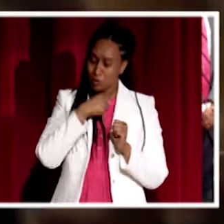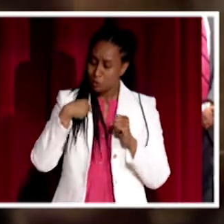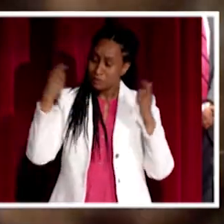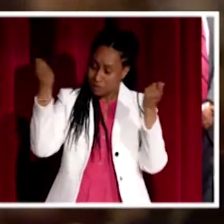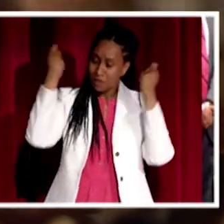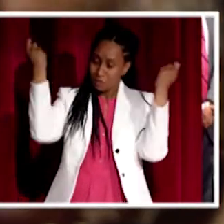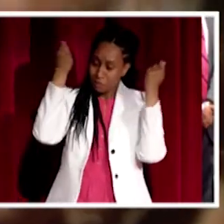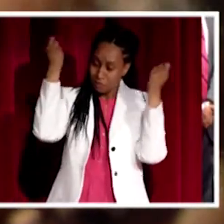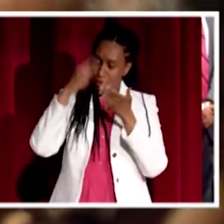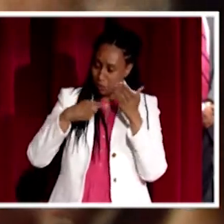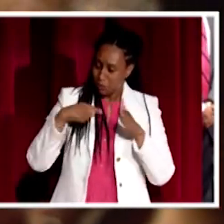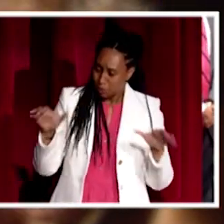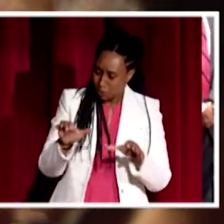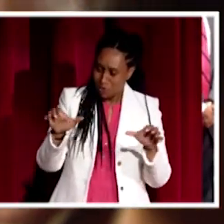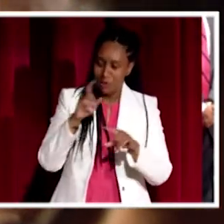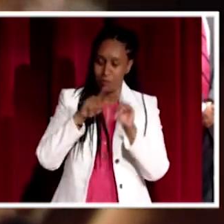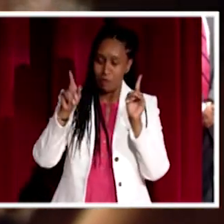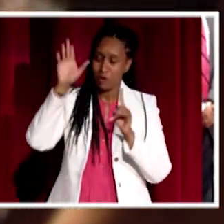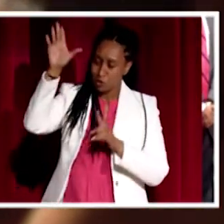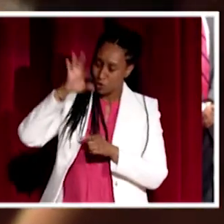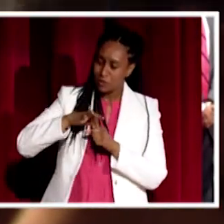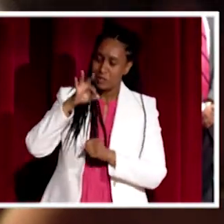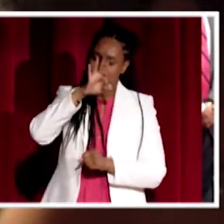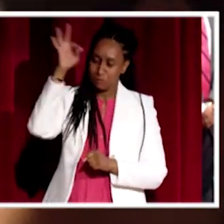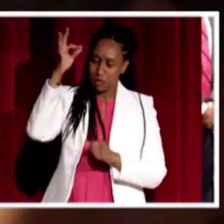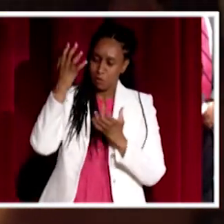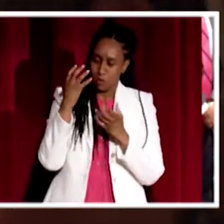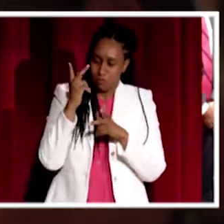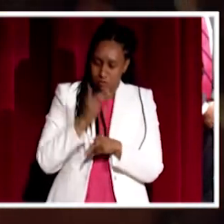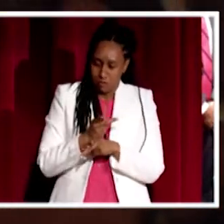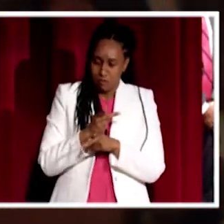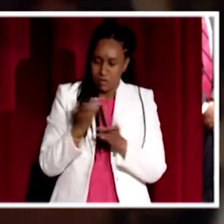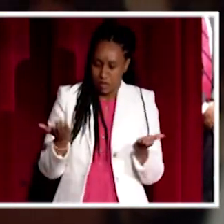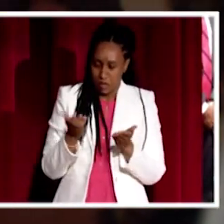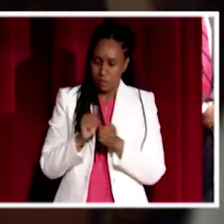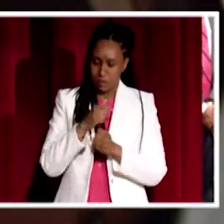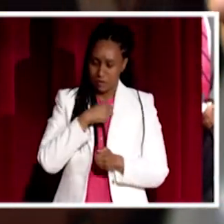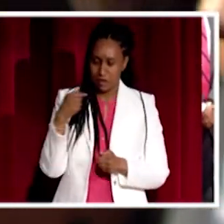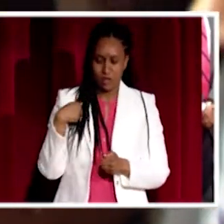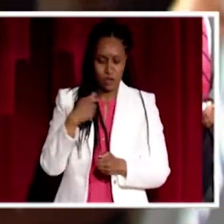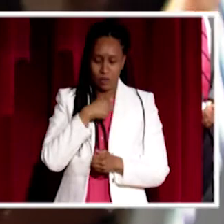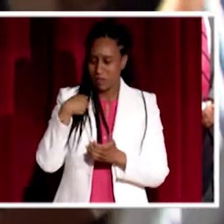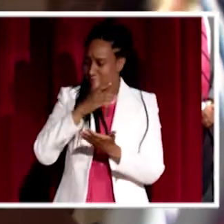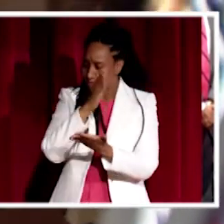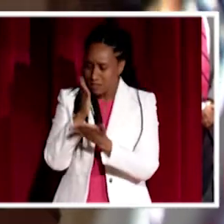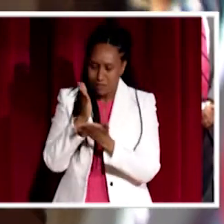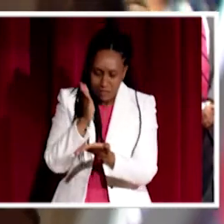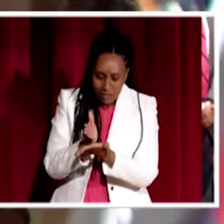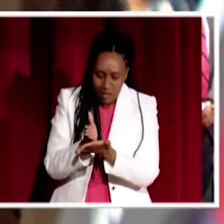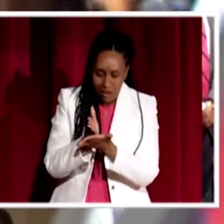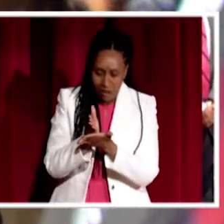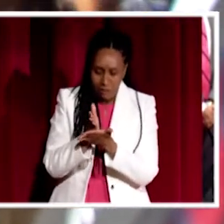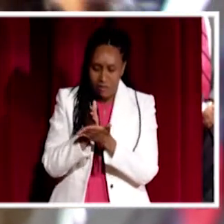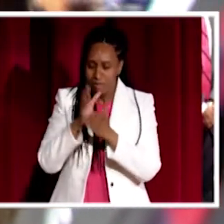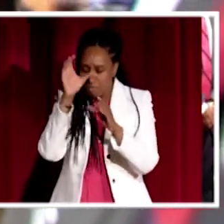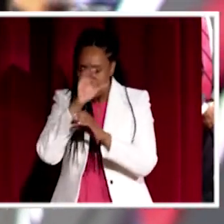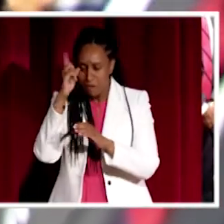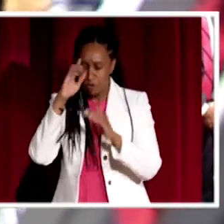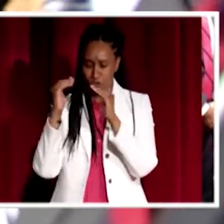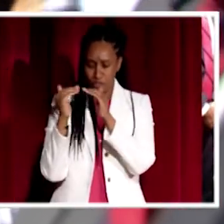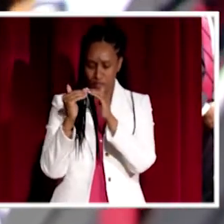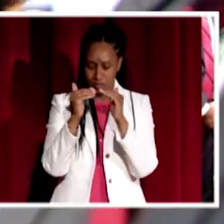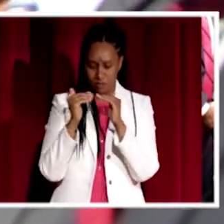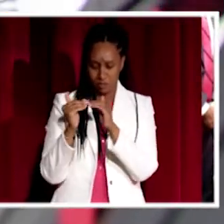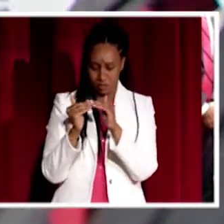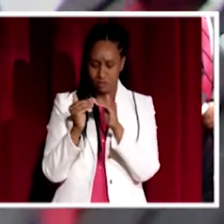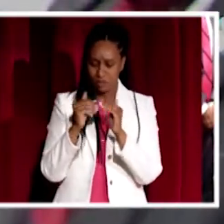have done, we ask that your spirit is ever present with us, that we never stop to continue to seek justice, God, and